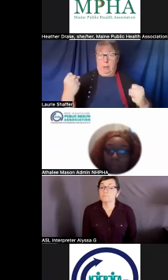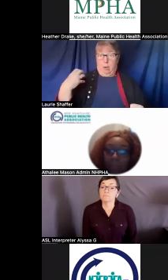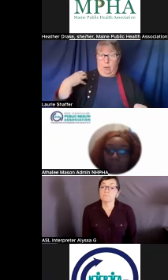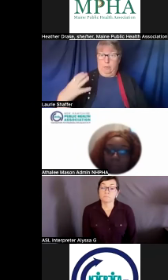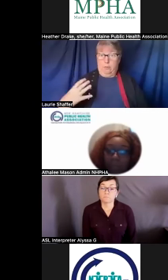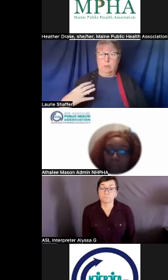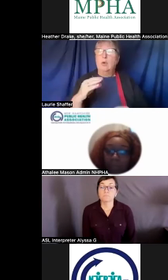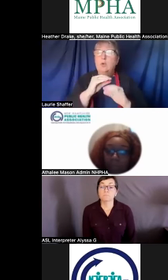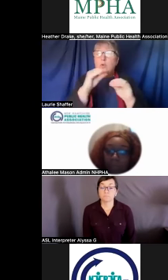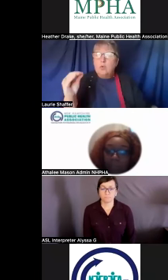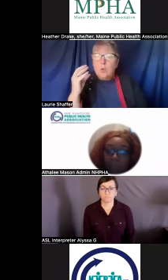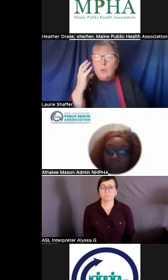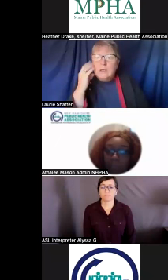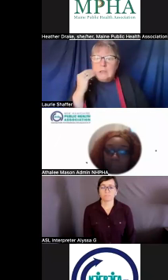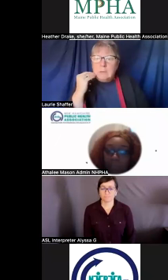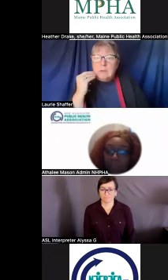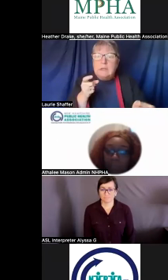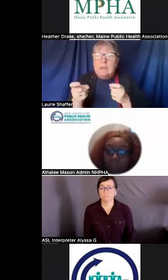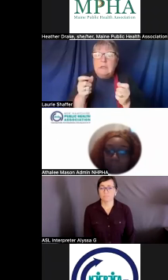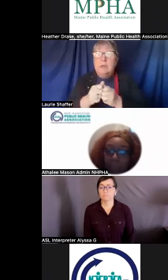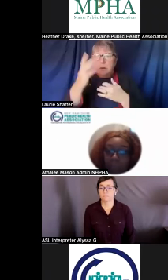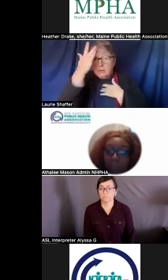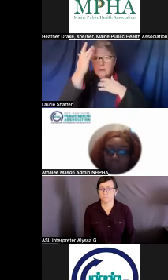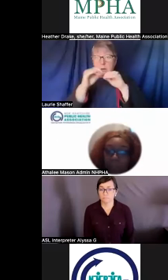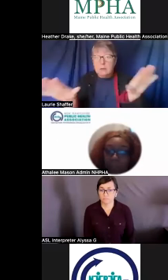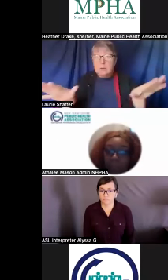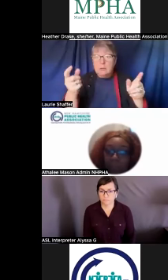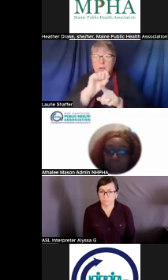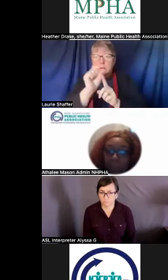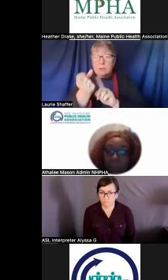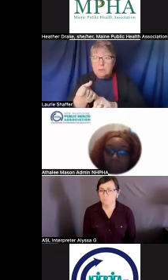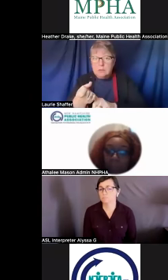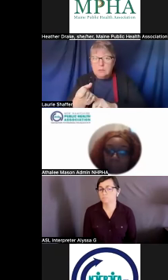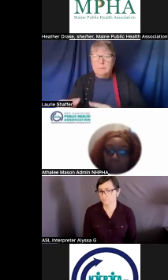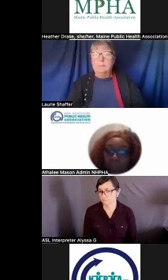no experience responding to communicable disease situations like this.